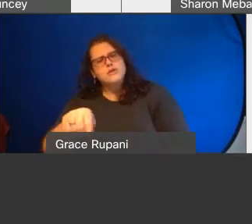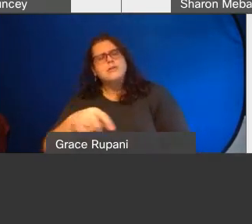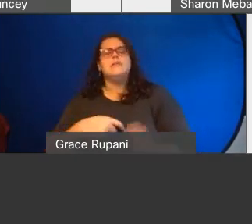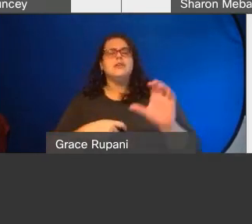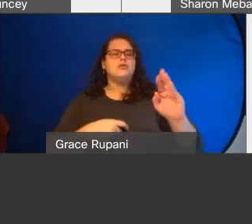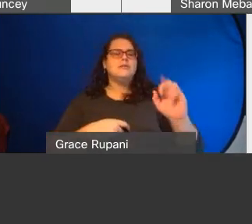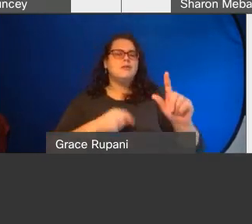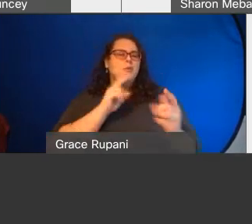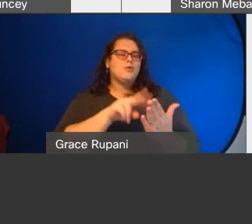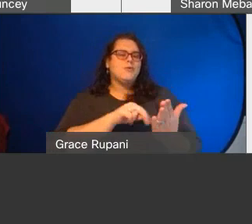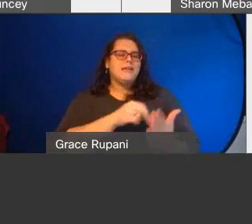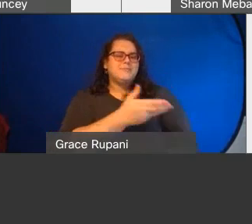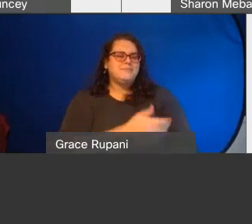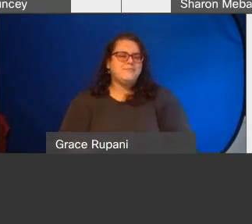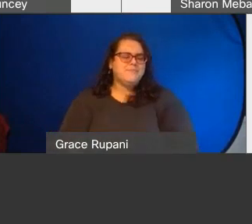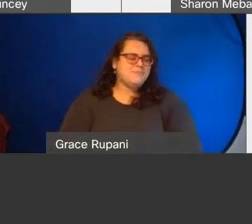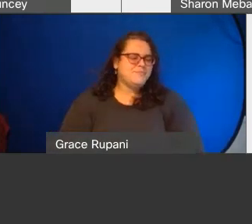Thomas.